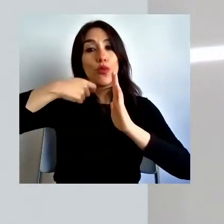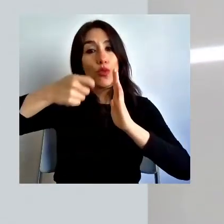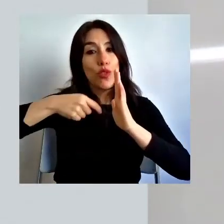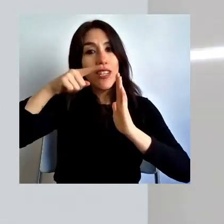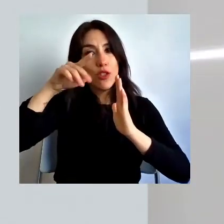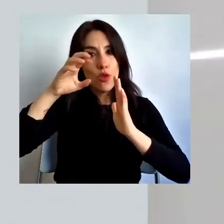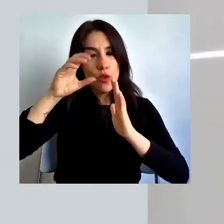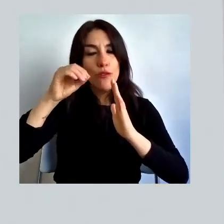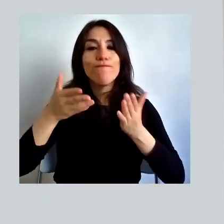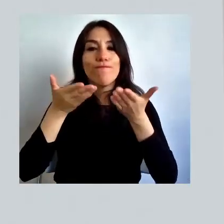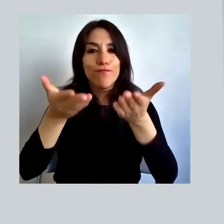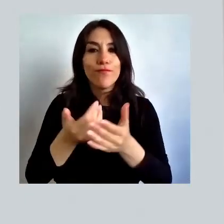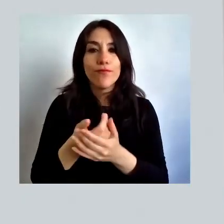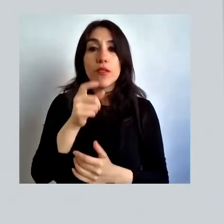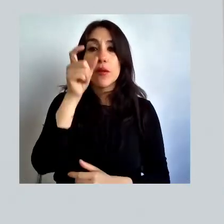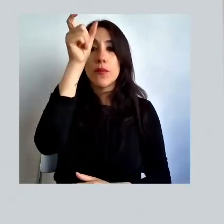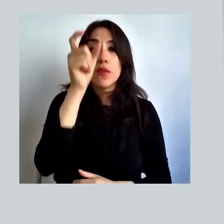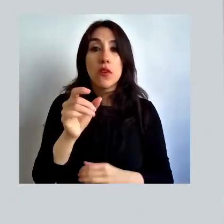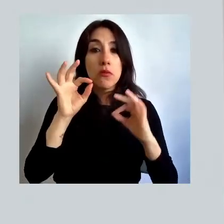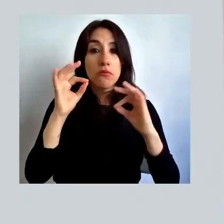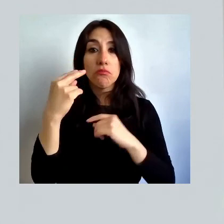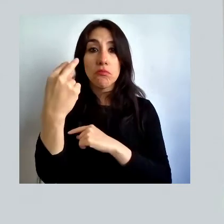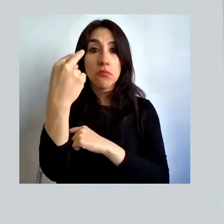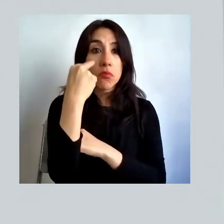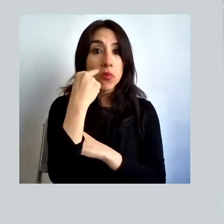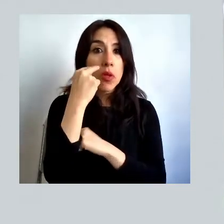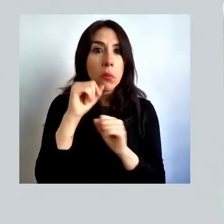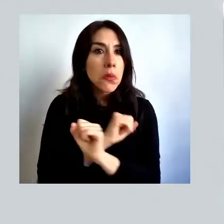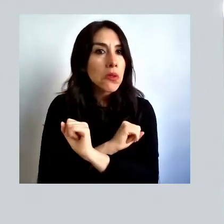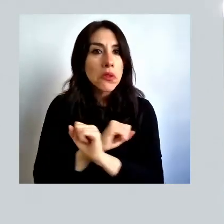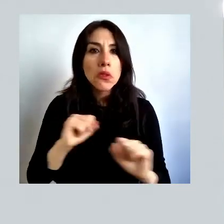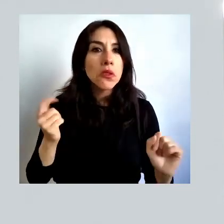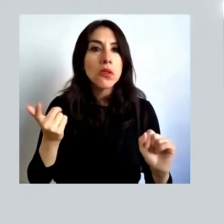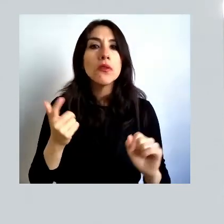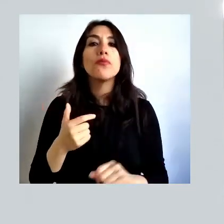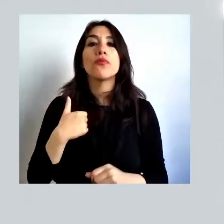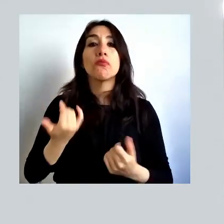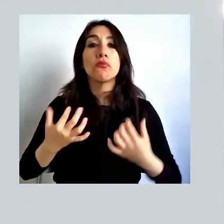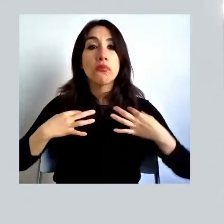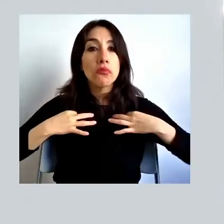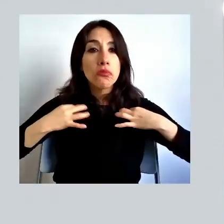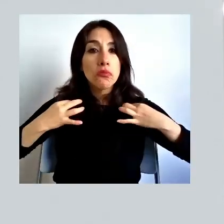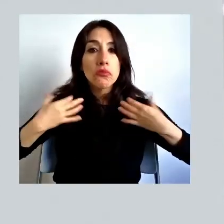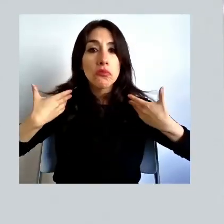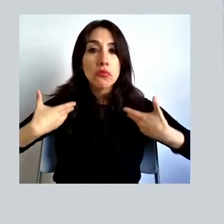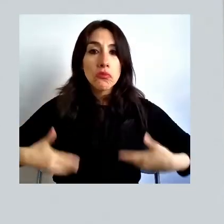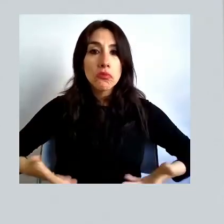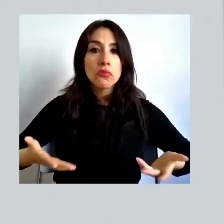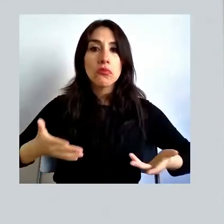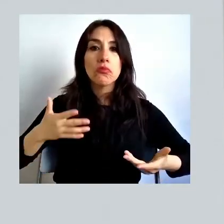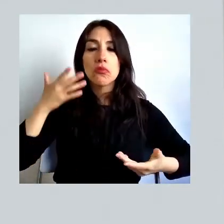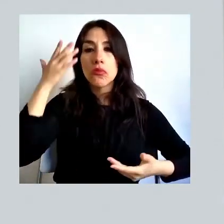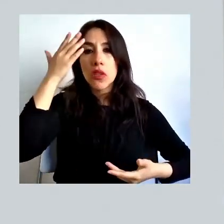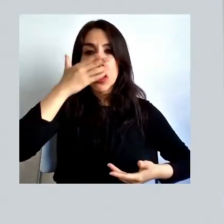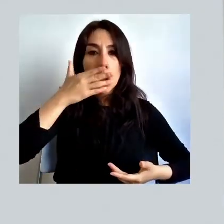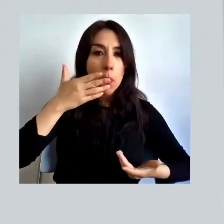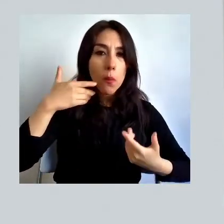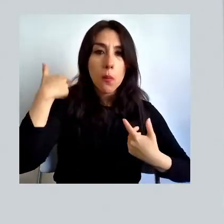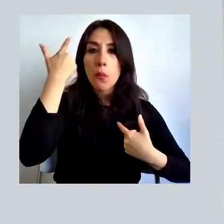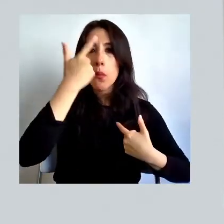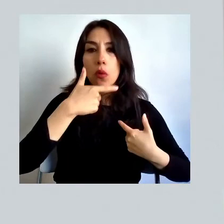For those who cannot see me, I'm a fair-skinned woman dressing a black blouse